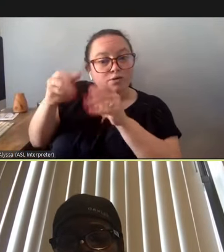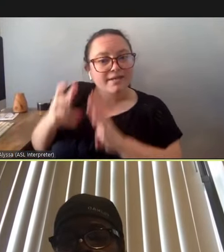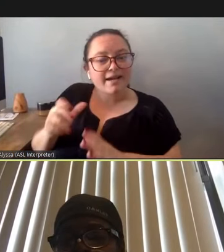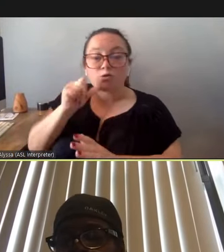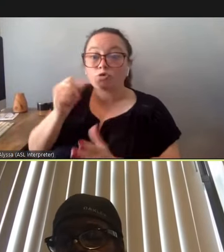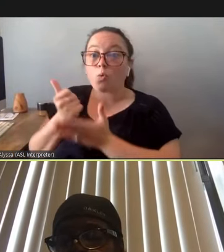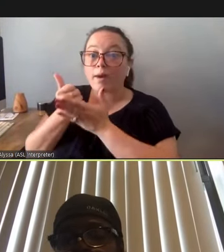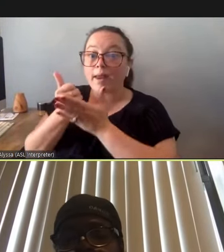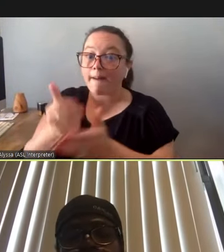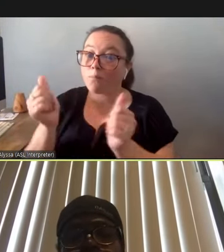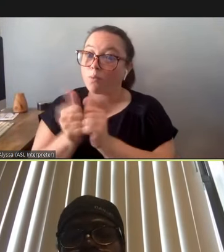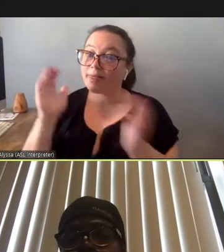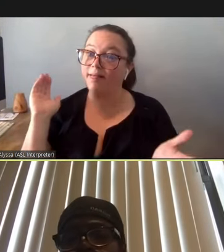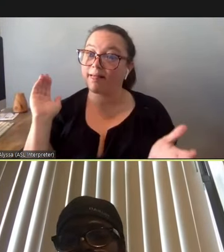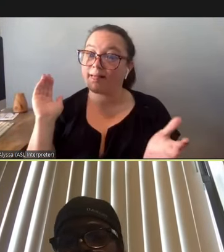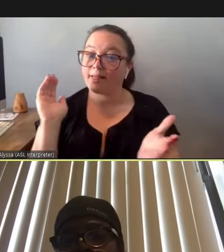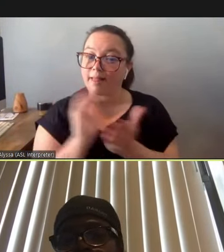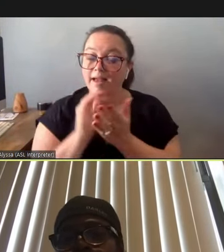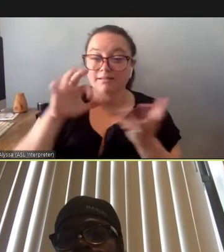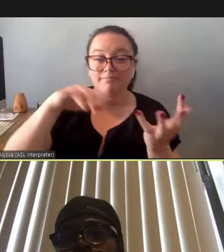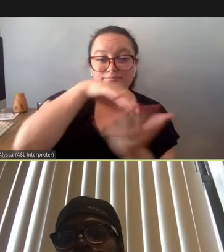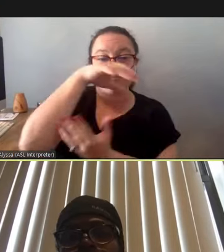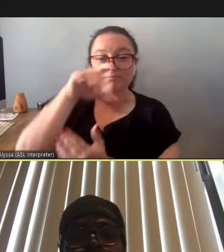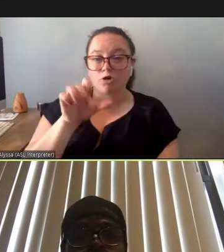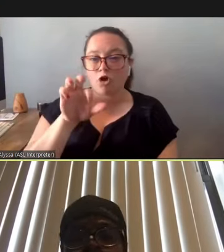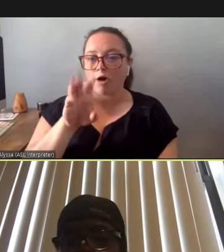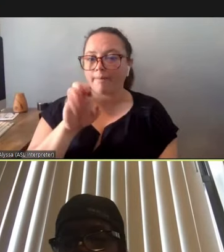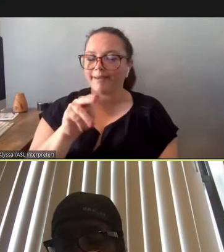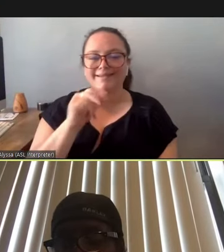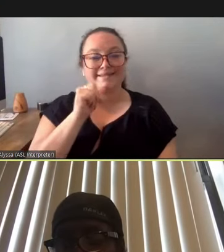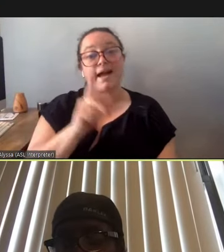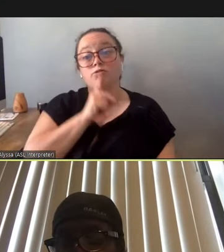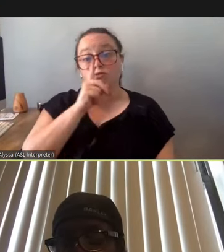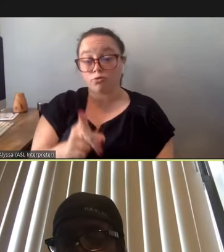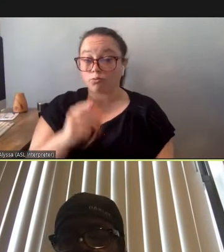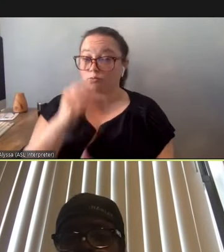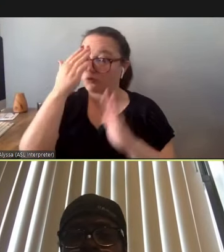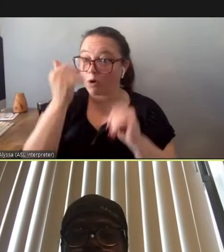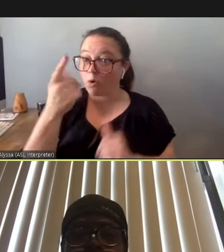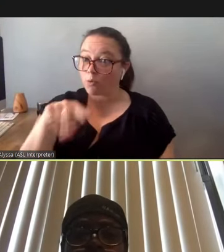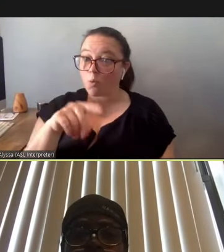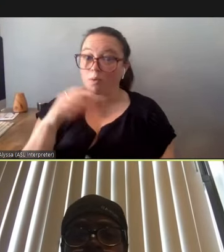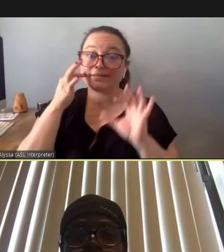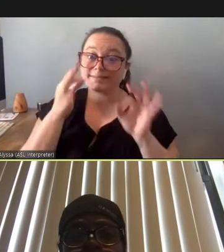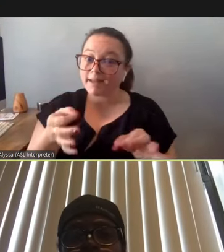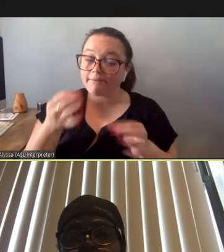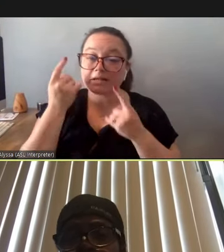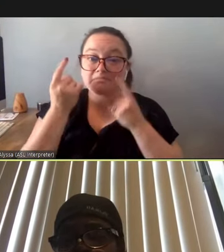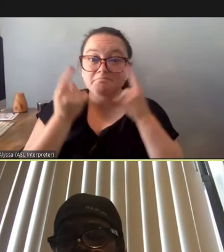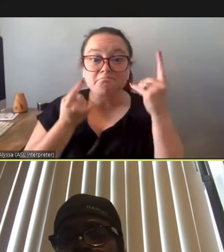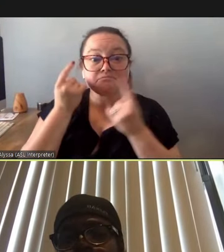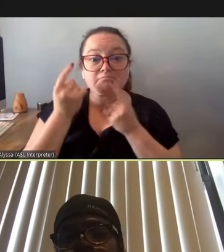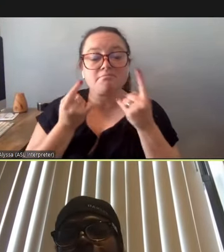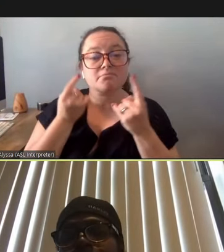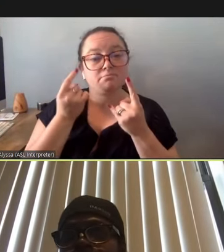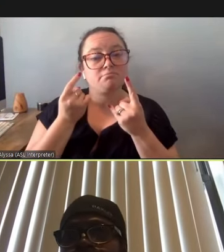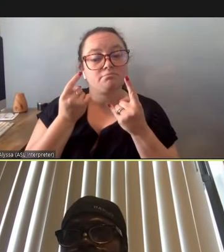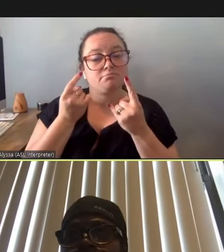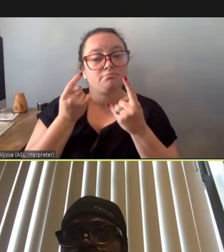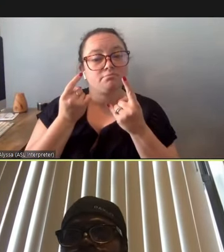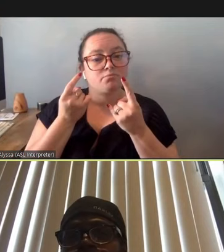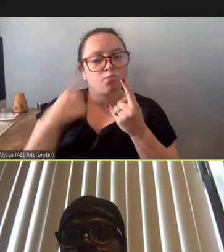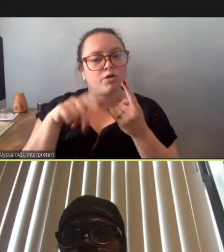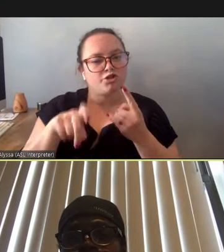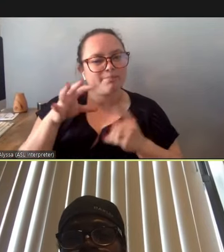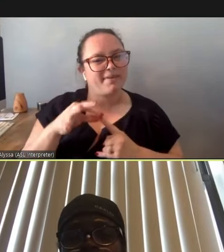with mitigating carbon footprinting is not true. I hope that you guys will definitely take in consideration that we should be exempt